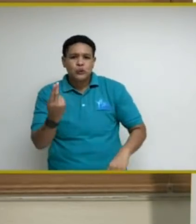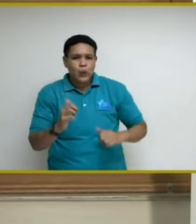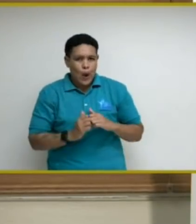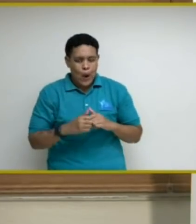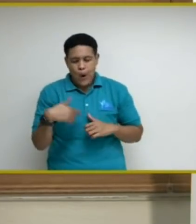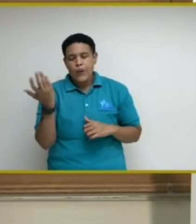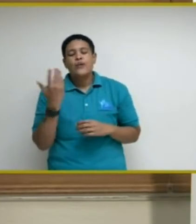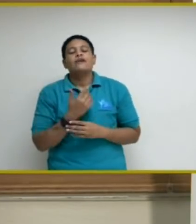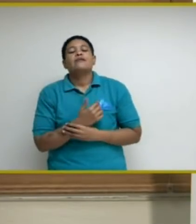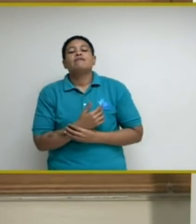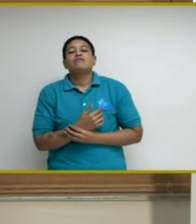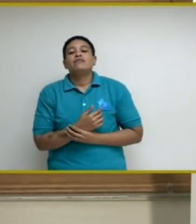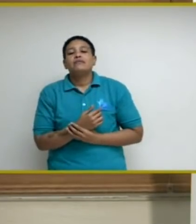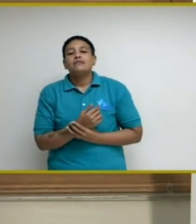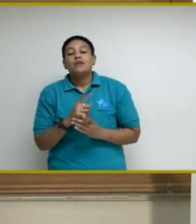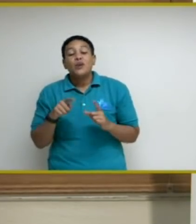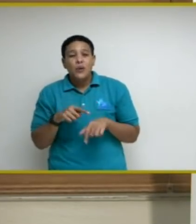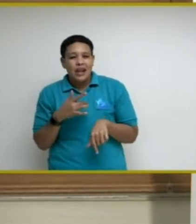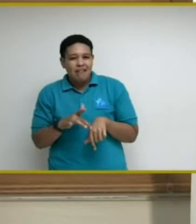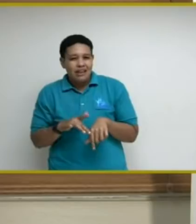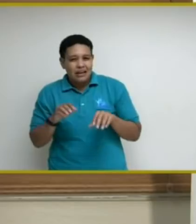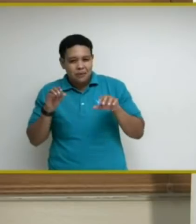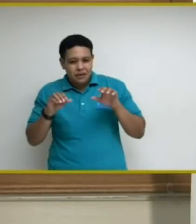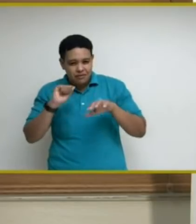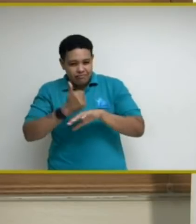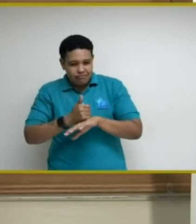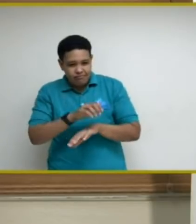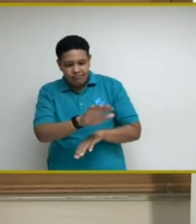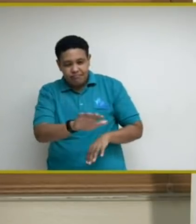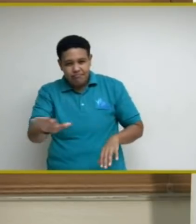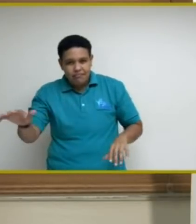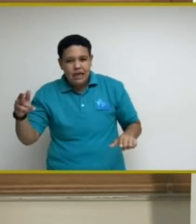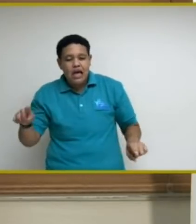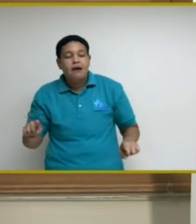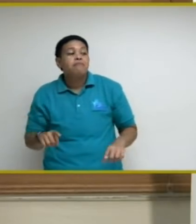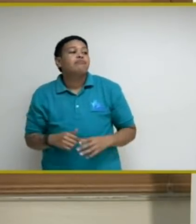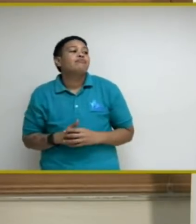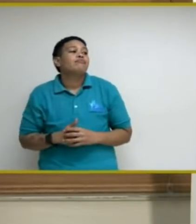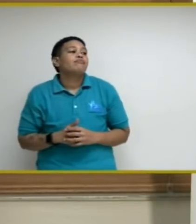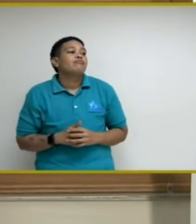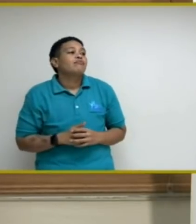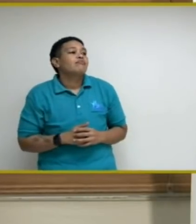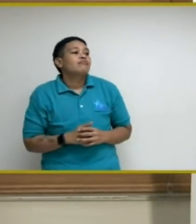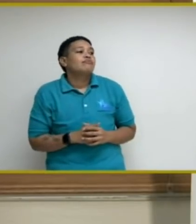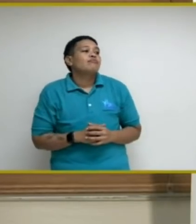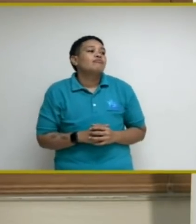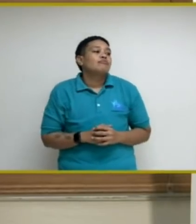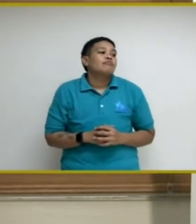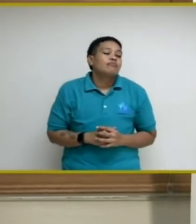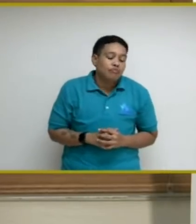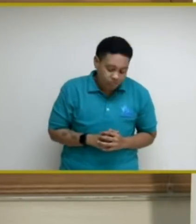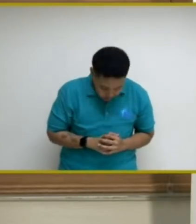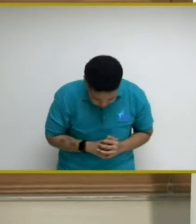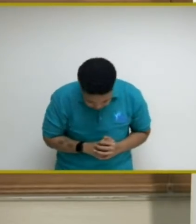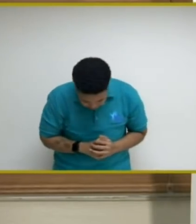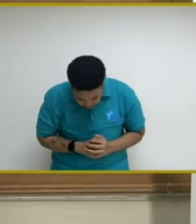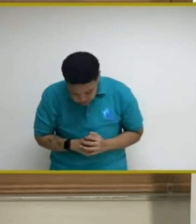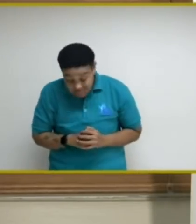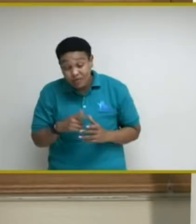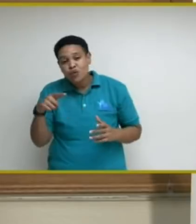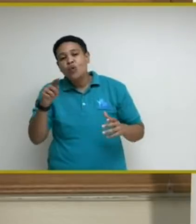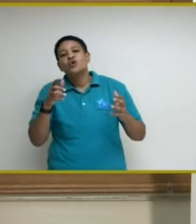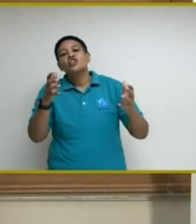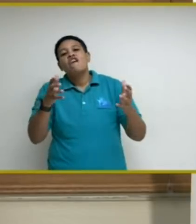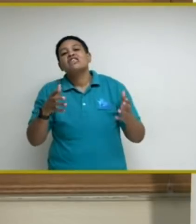utilized once they are made available. In the long and short of it, of course, is that those